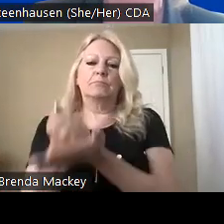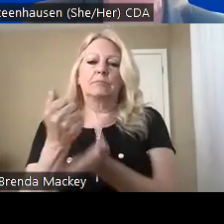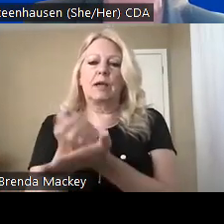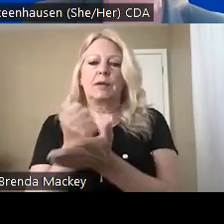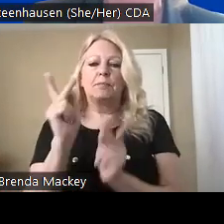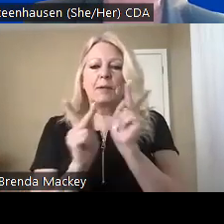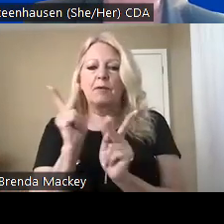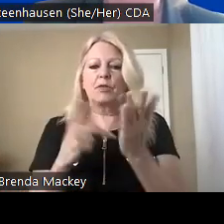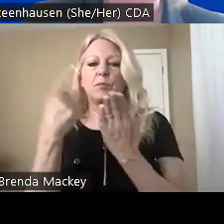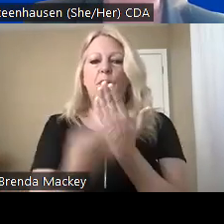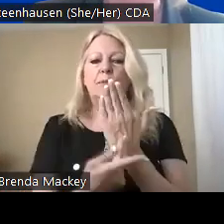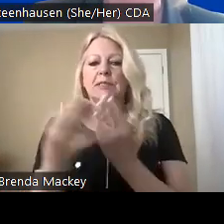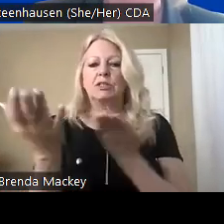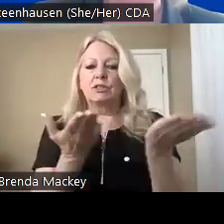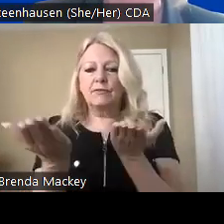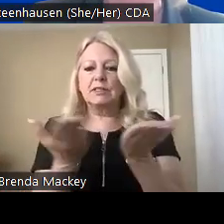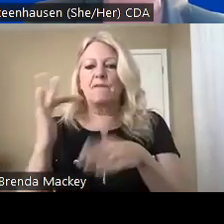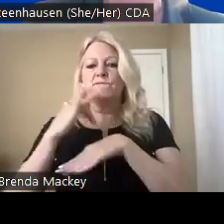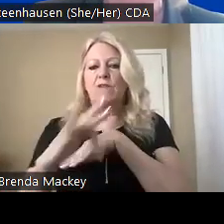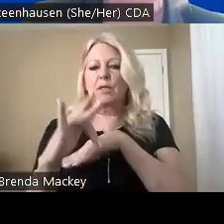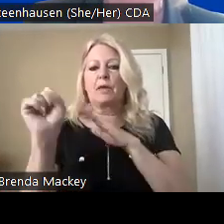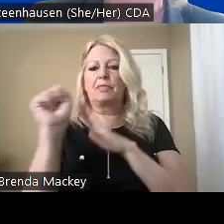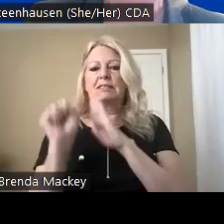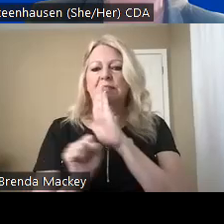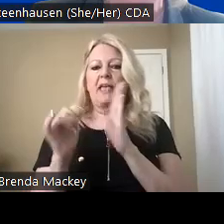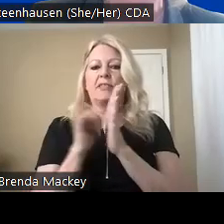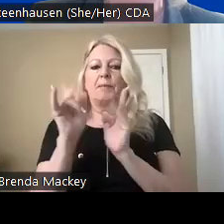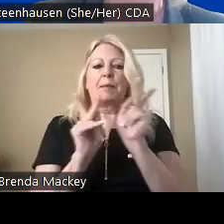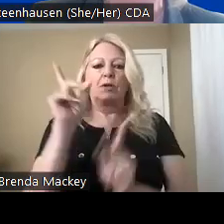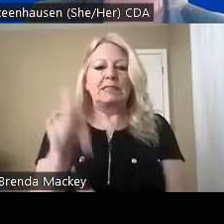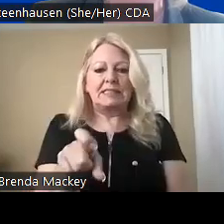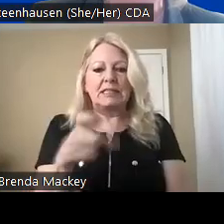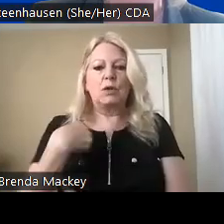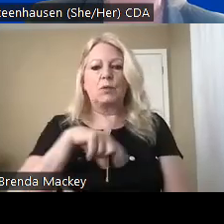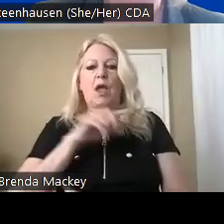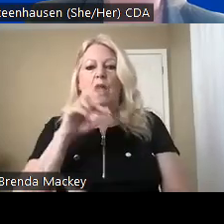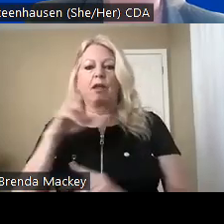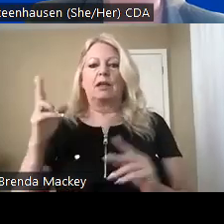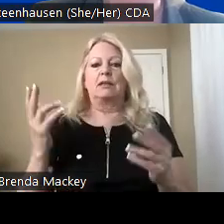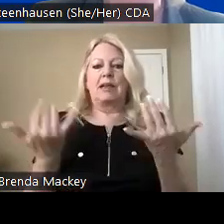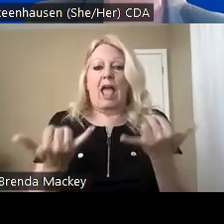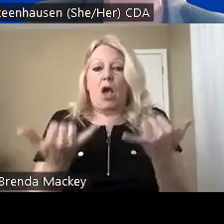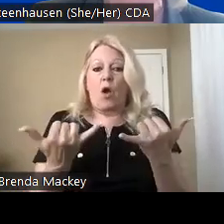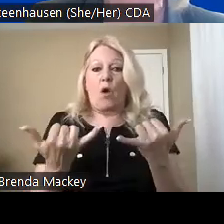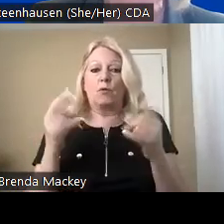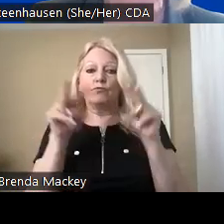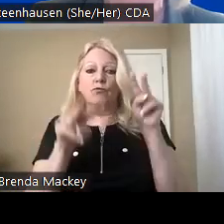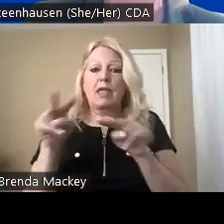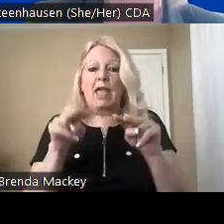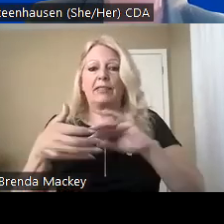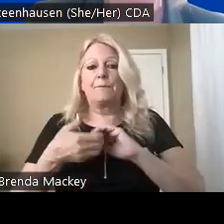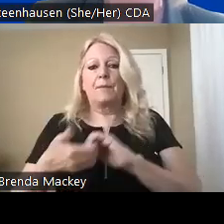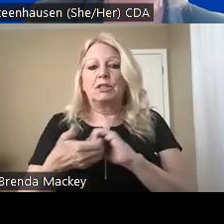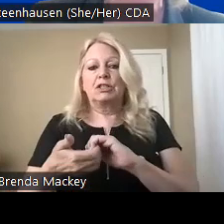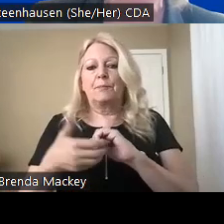Healthcare Services in a 2-pronged analysis of our home and community-based service system, looking both at the Medi-Cal home